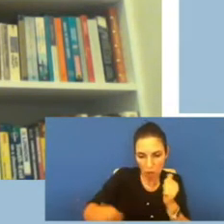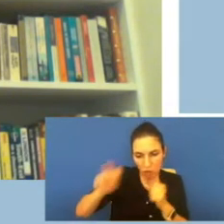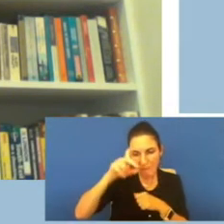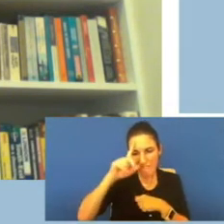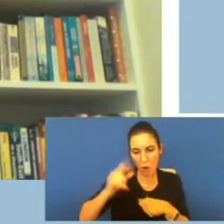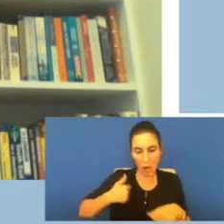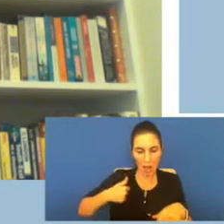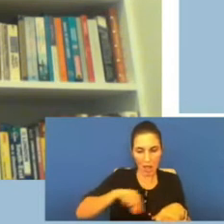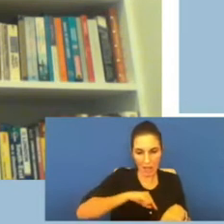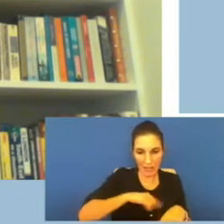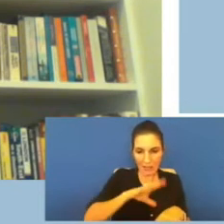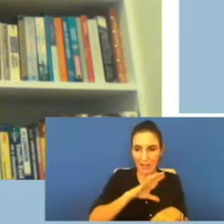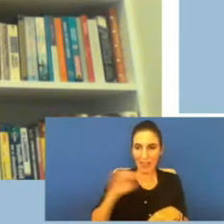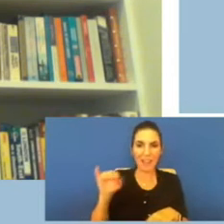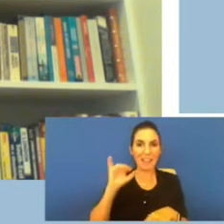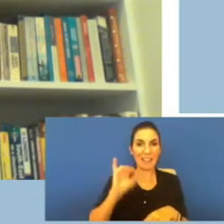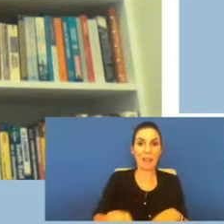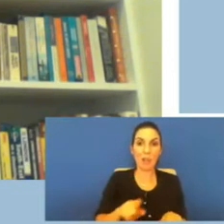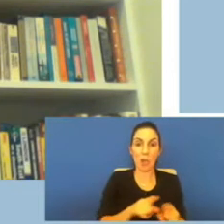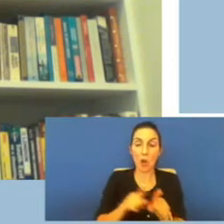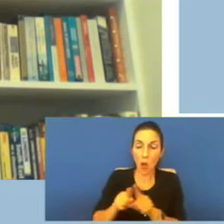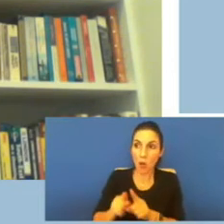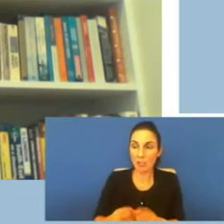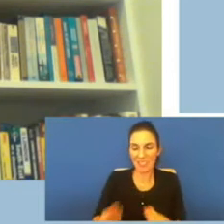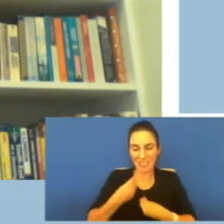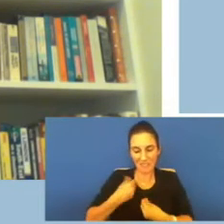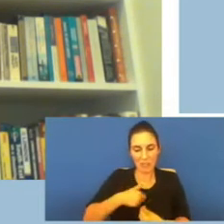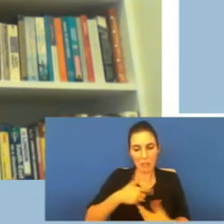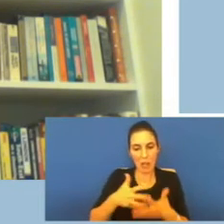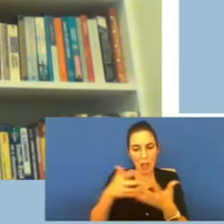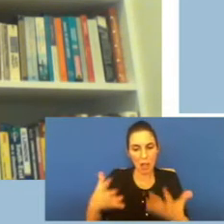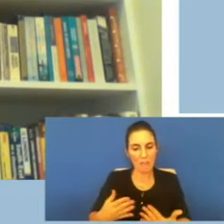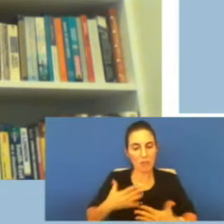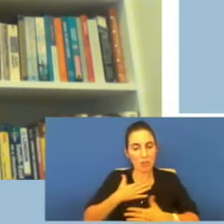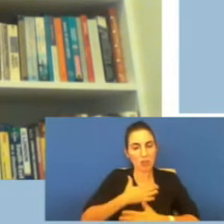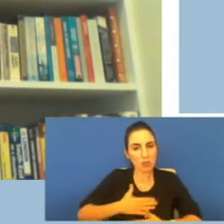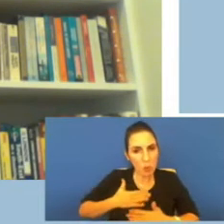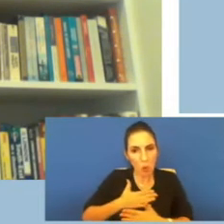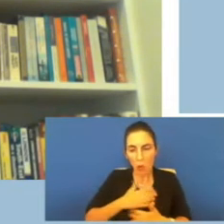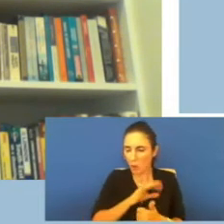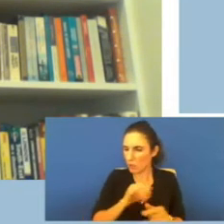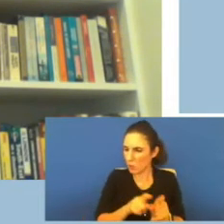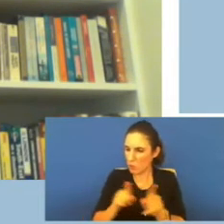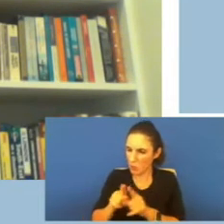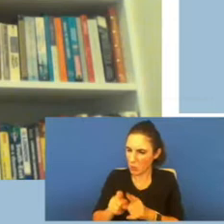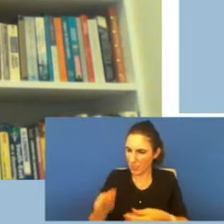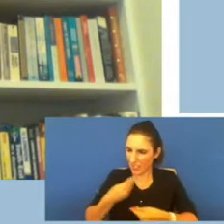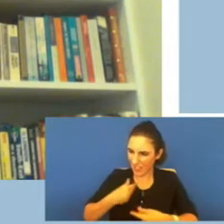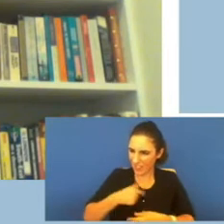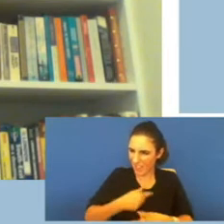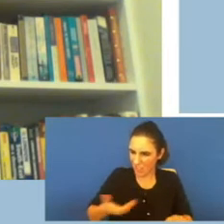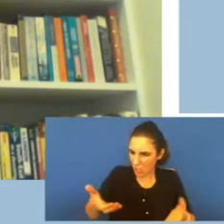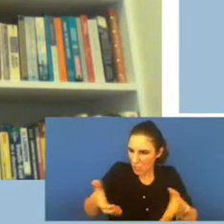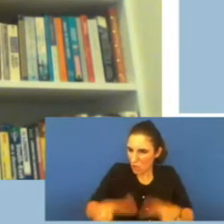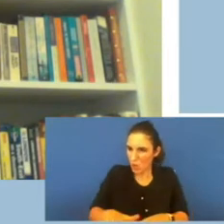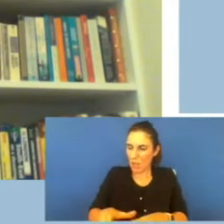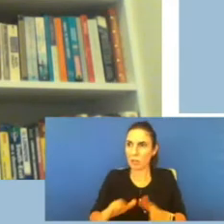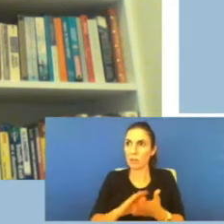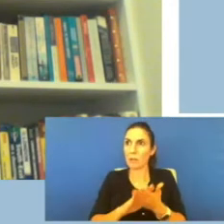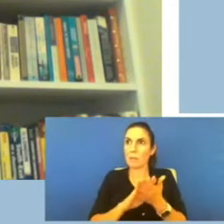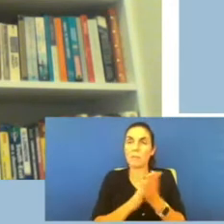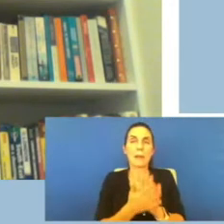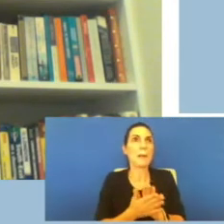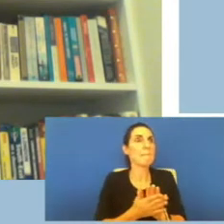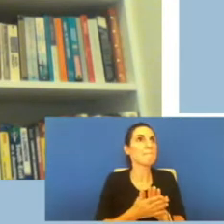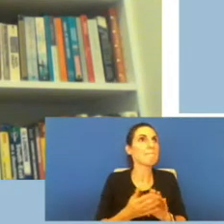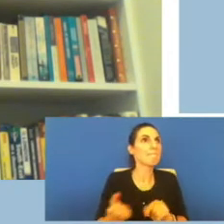of, I think, a lot of joy and a lot of just a chance to kind of return to humanness in all the many ways of